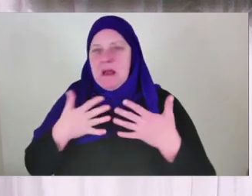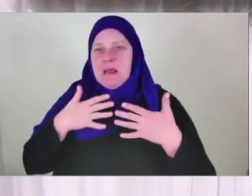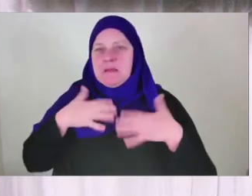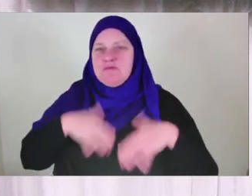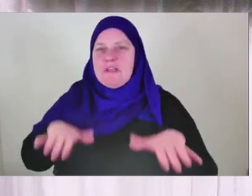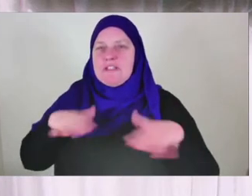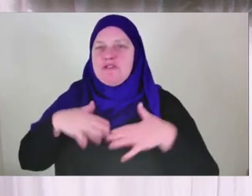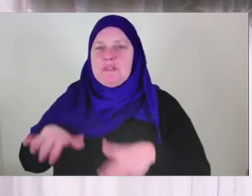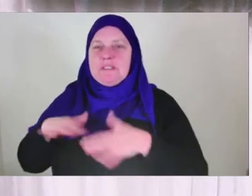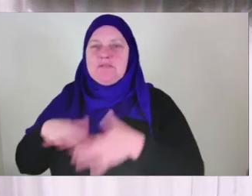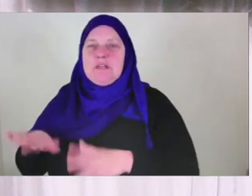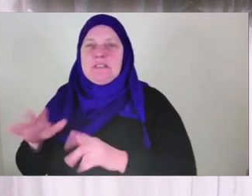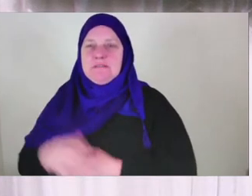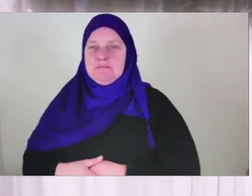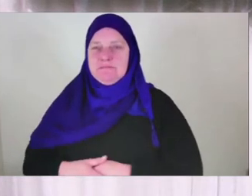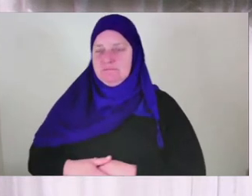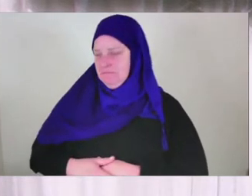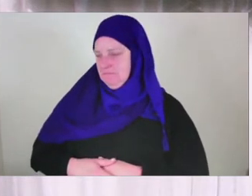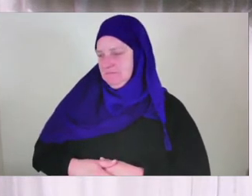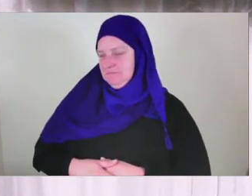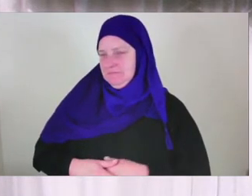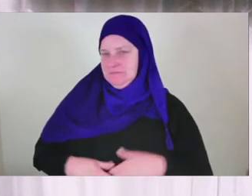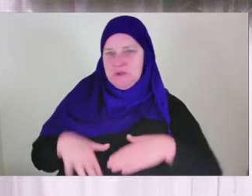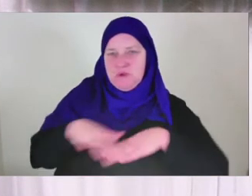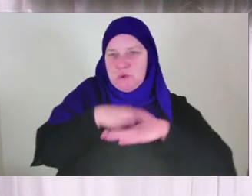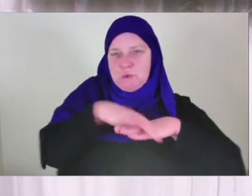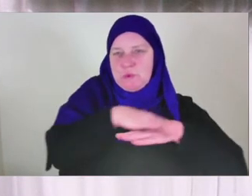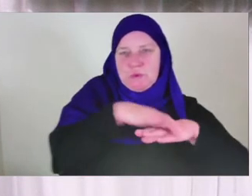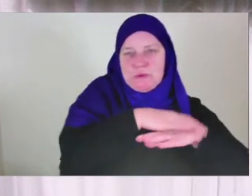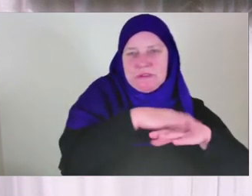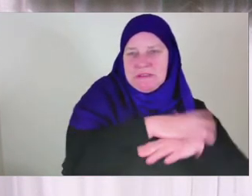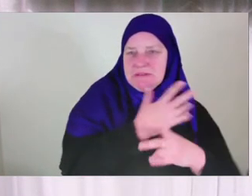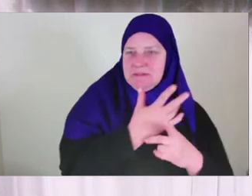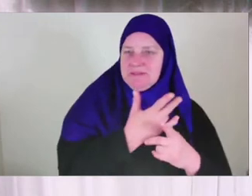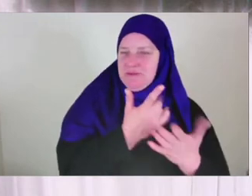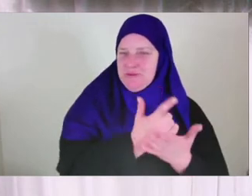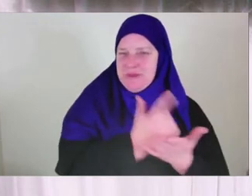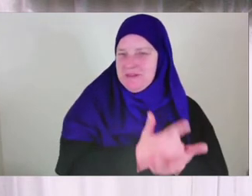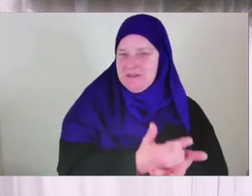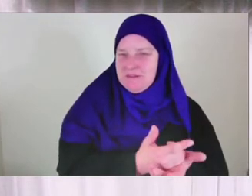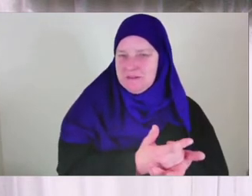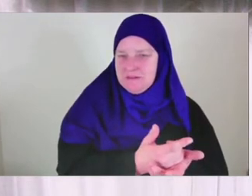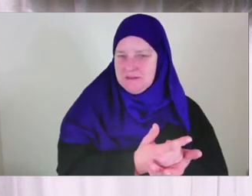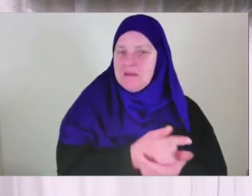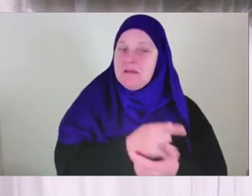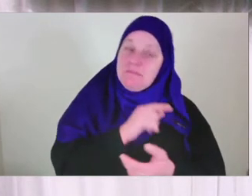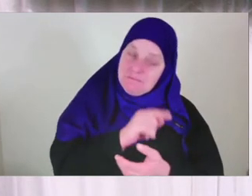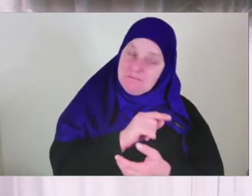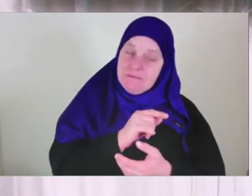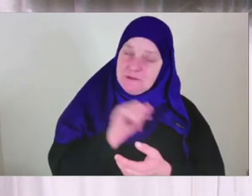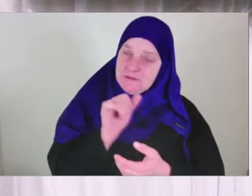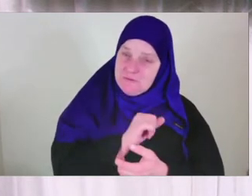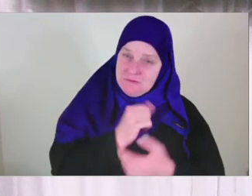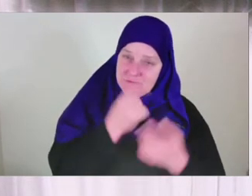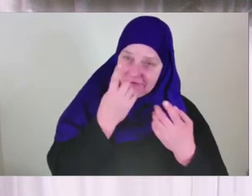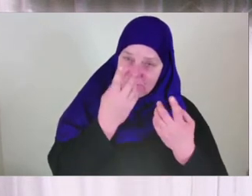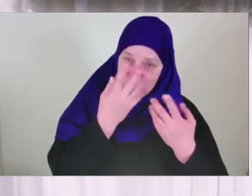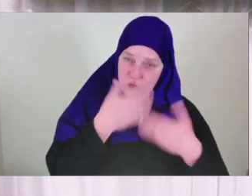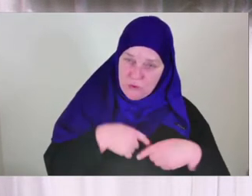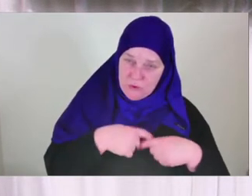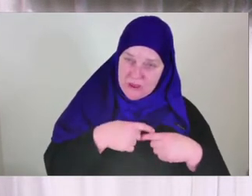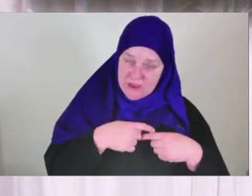one has its own rulings. Now, this is the easiest way to do it. You make a date. On that date,